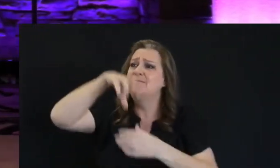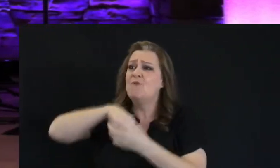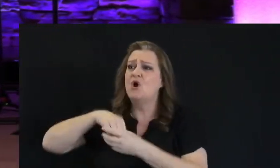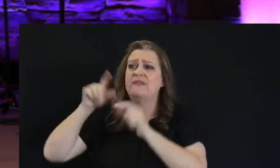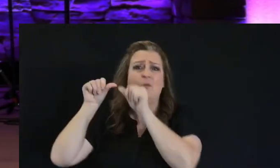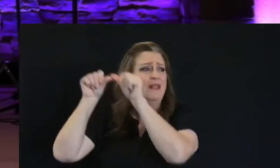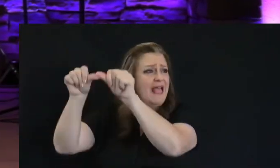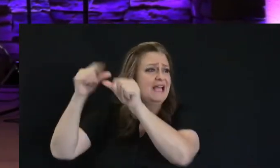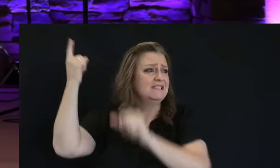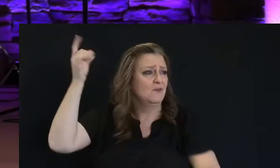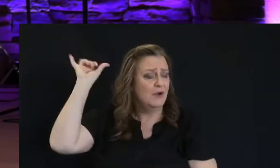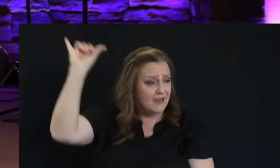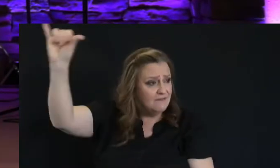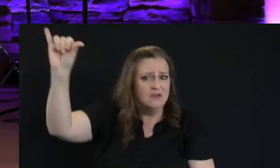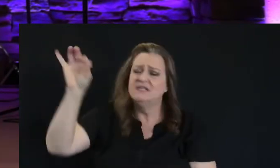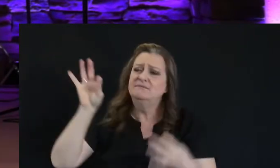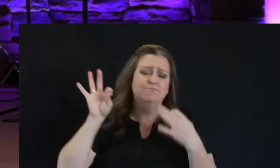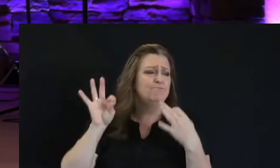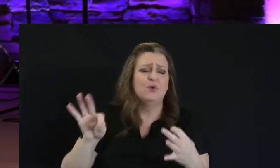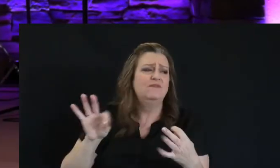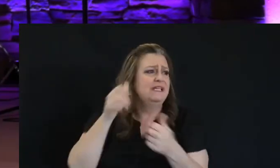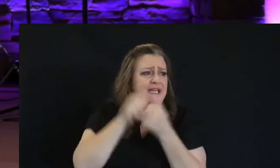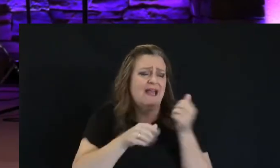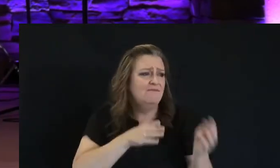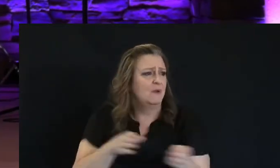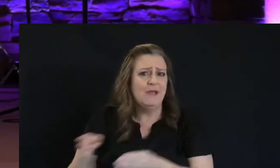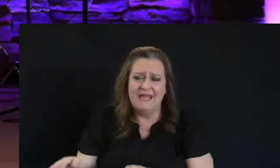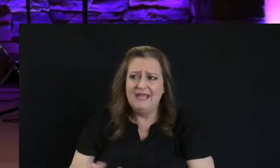perfect in every way.